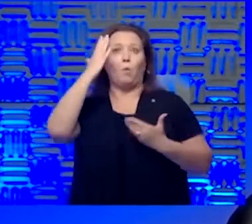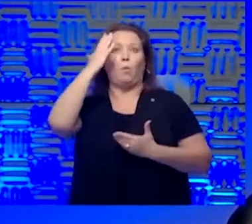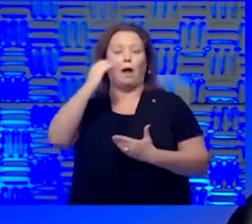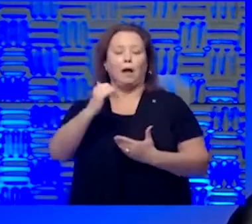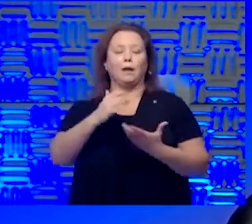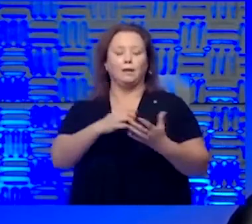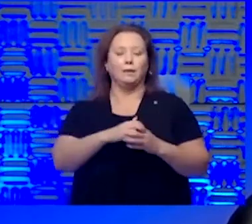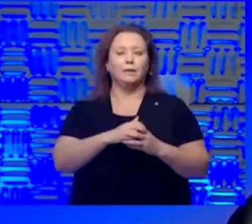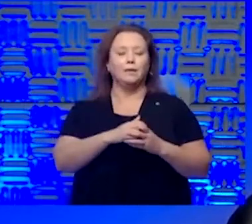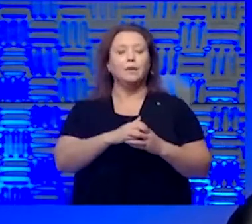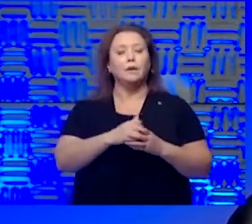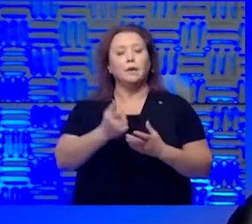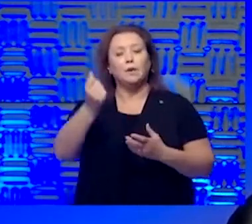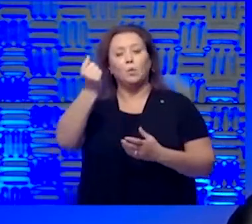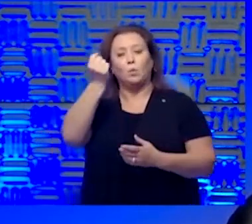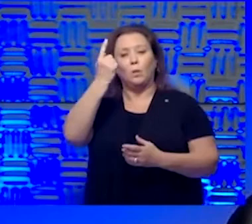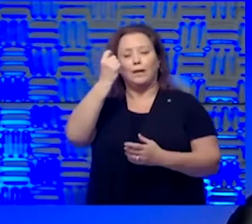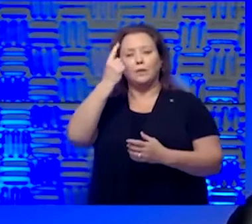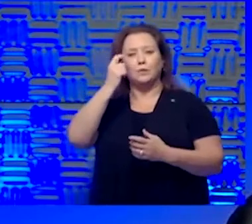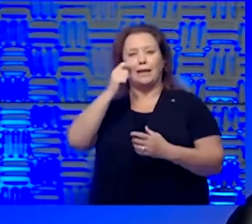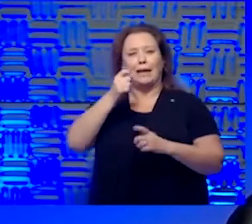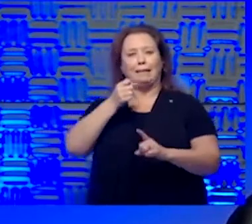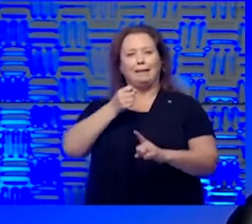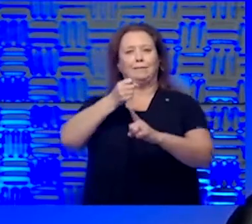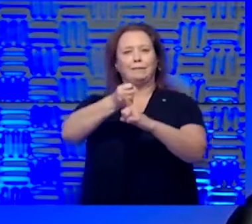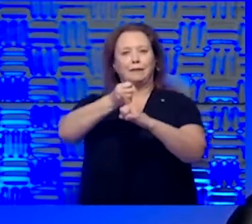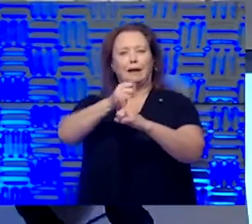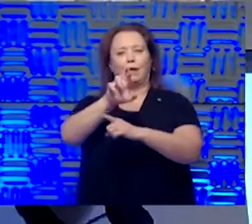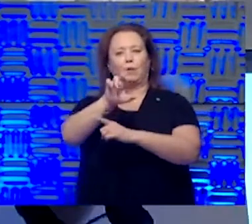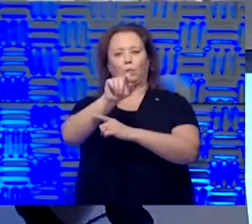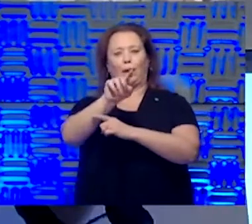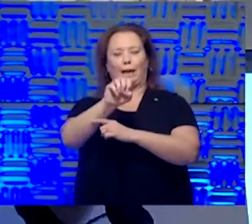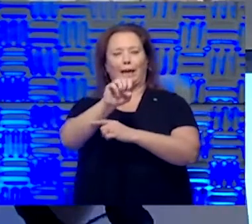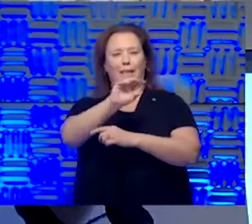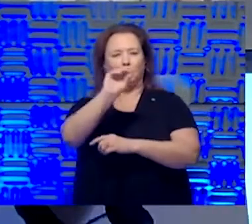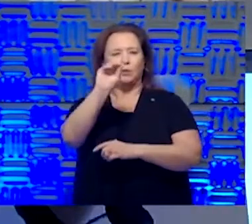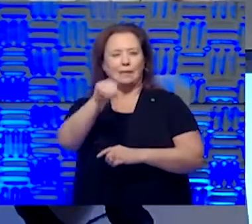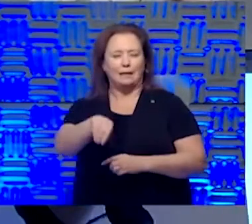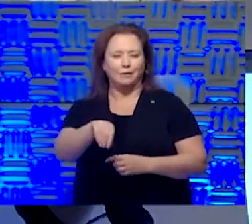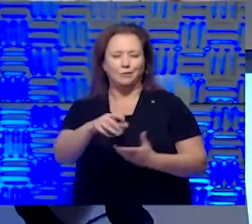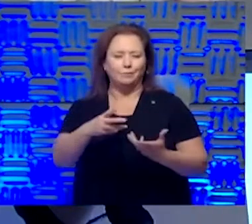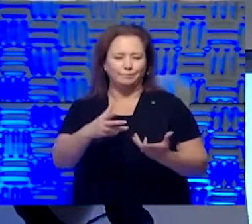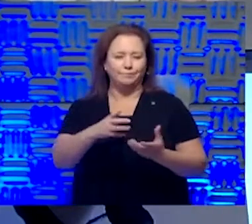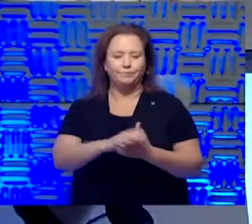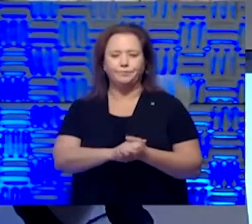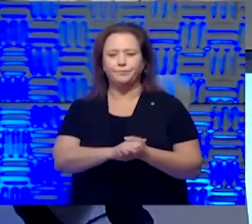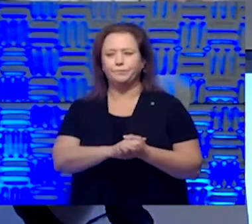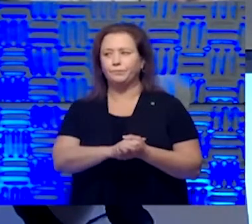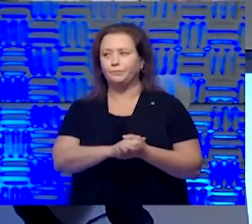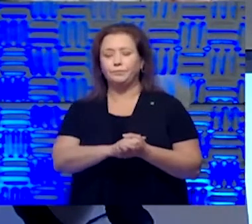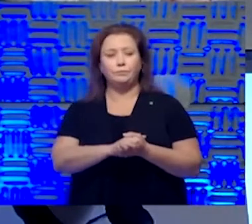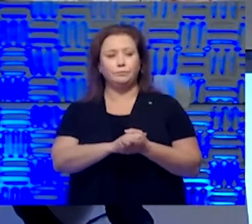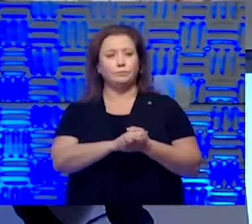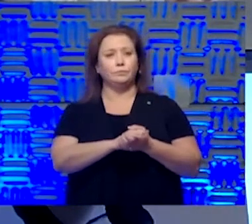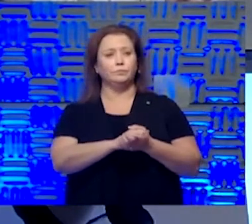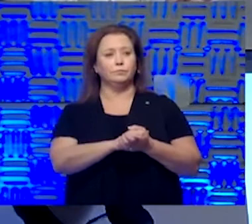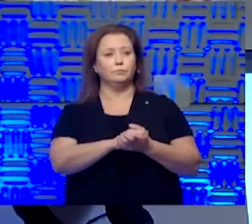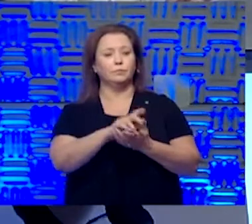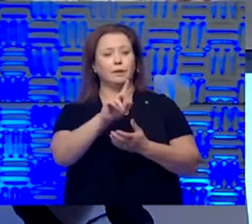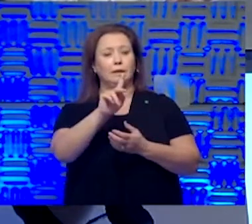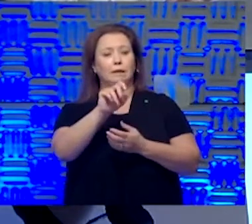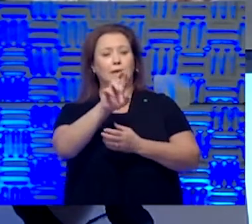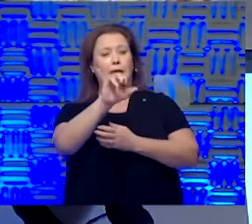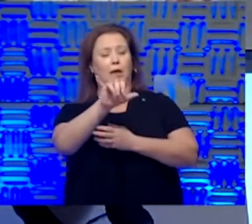understand approximately what the attack rate is per household. So Carrie, I know one of the things that ear, nose, and throat physicians have